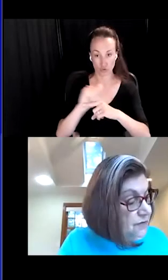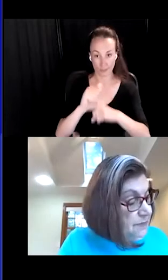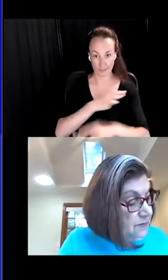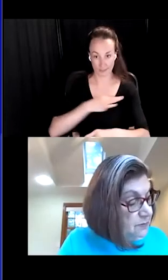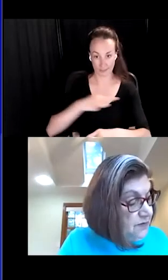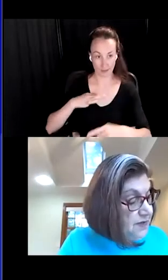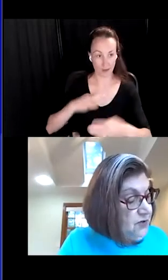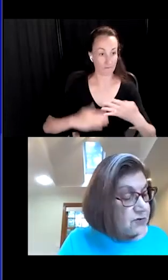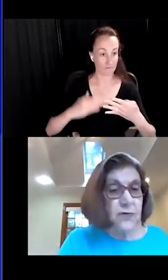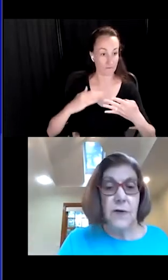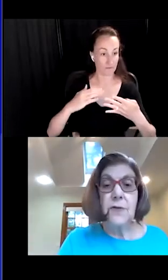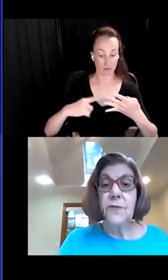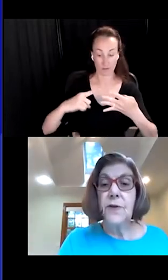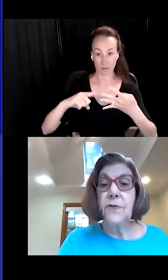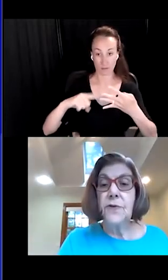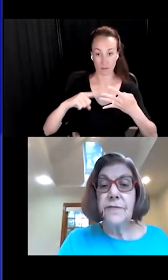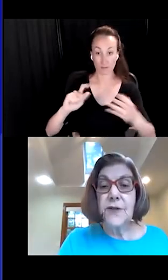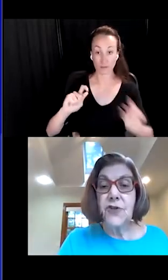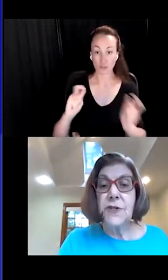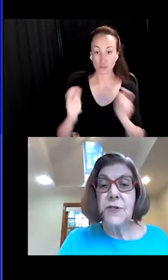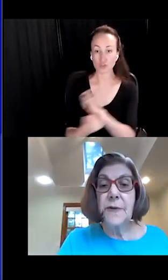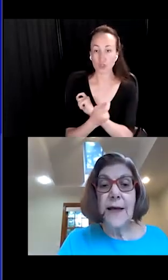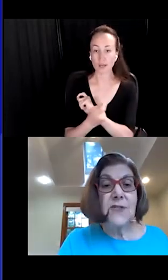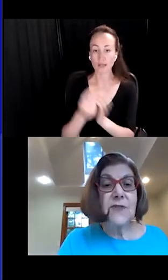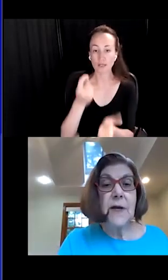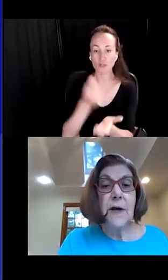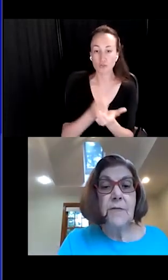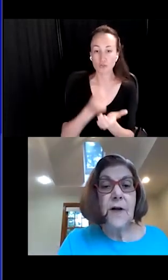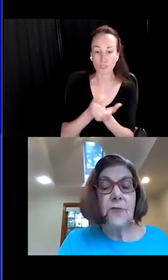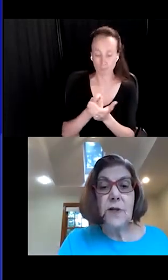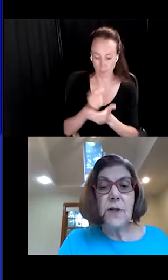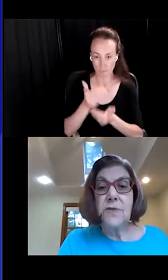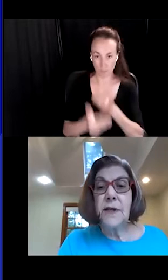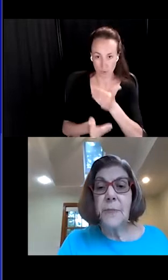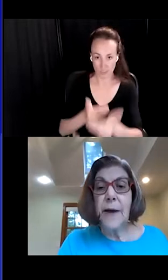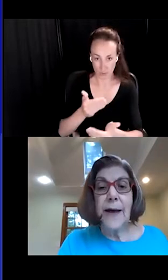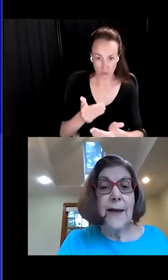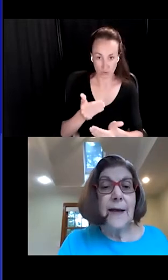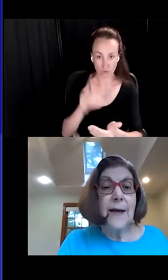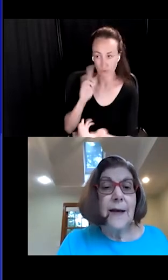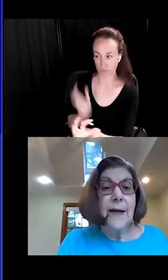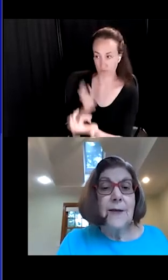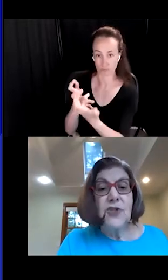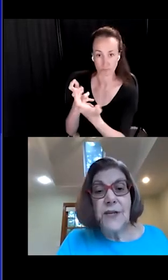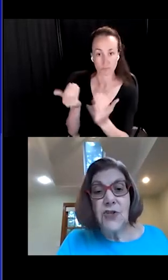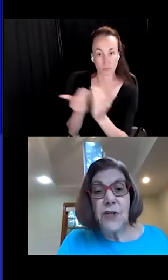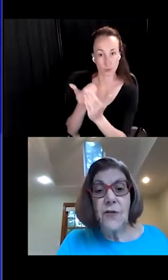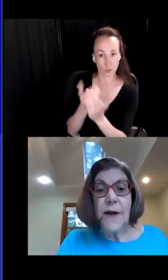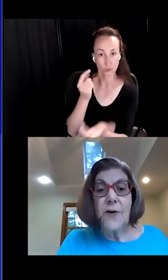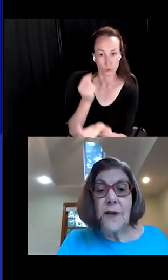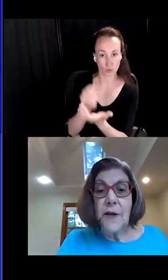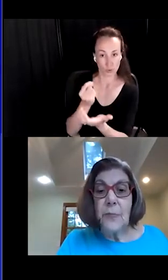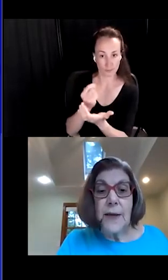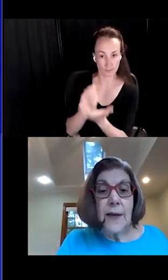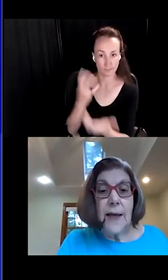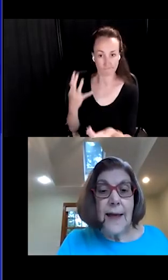change treatment procedures to include the new interventions, but that's followed closely by changing the